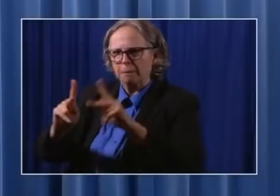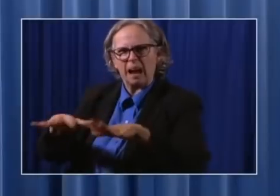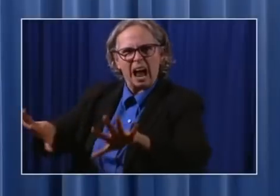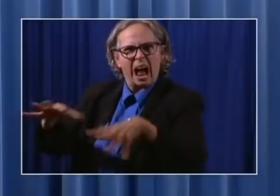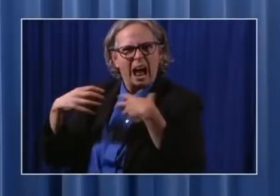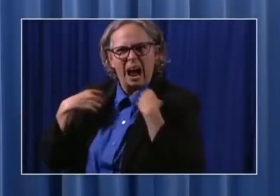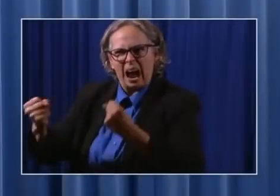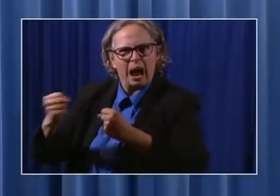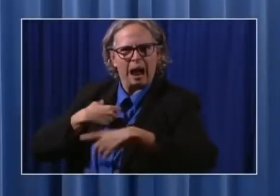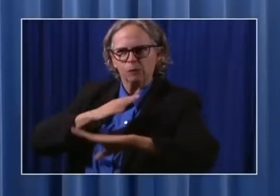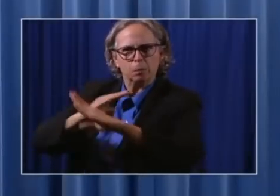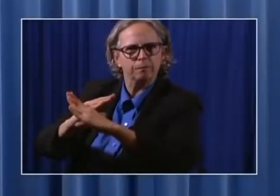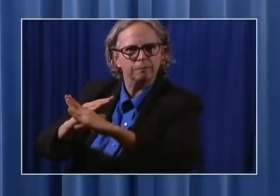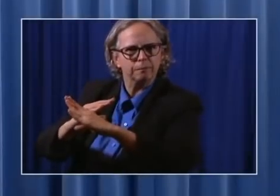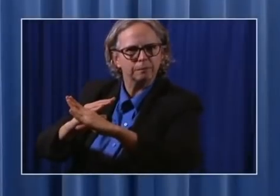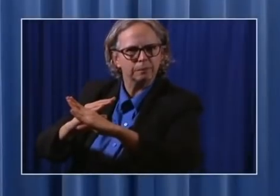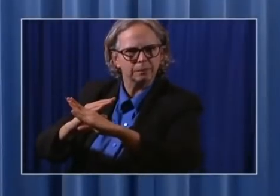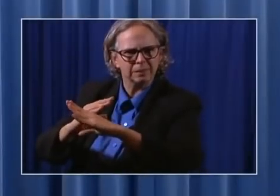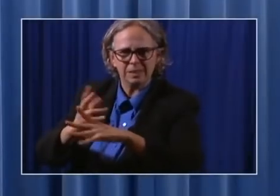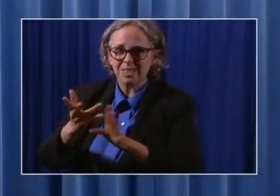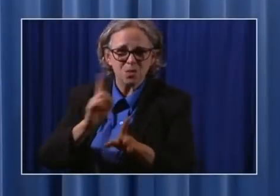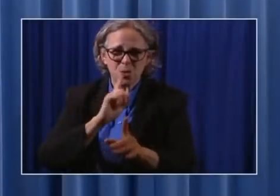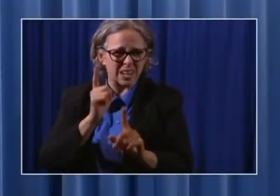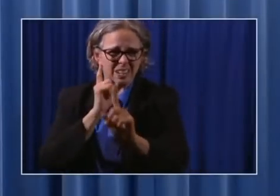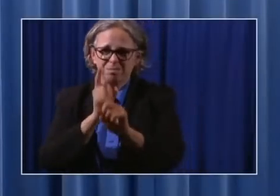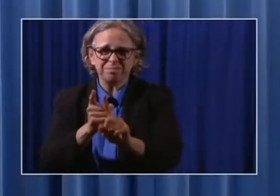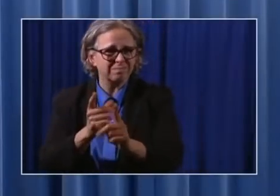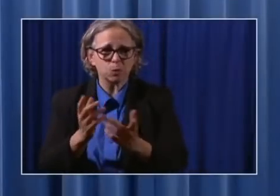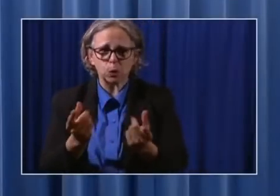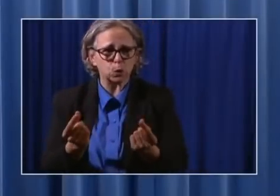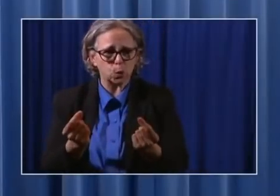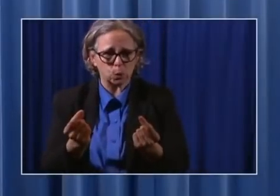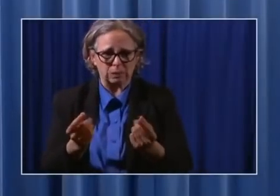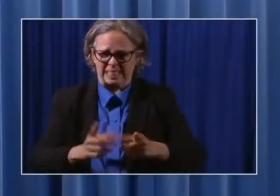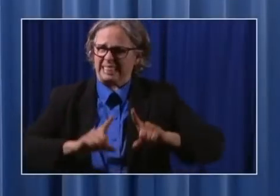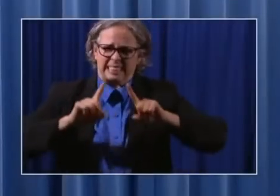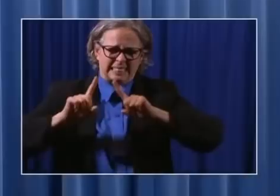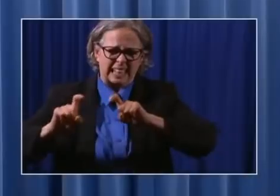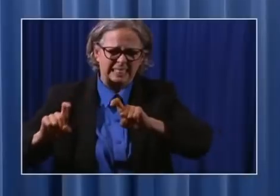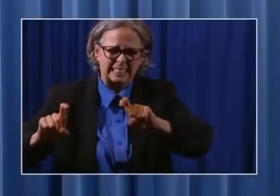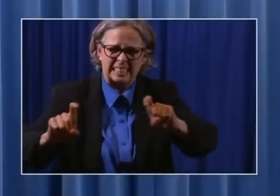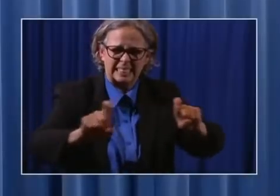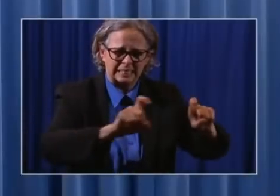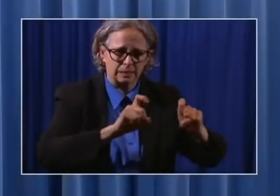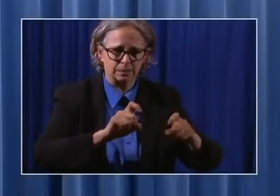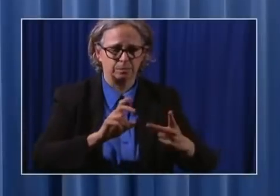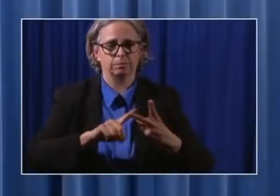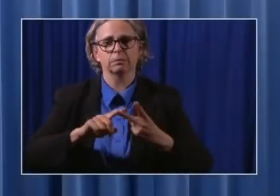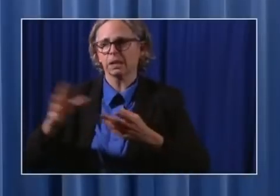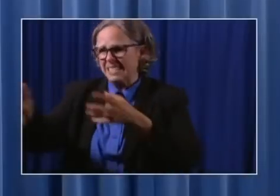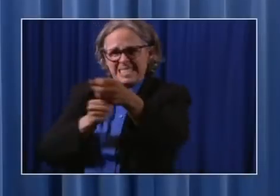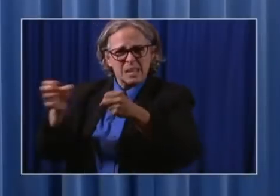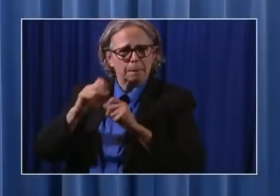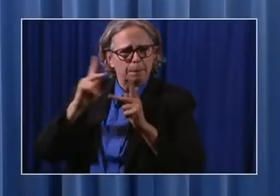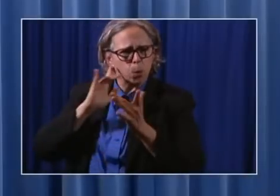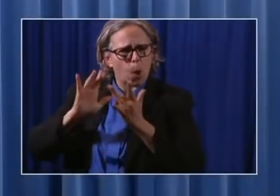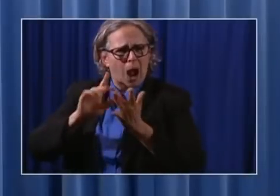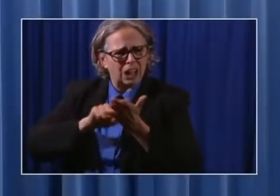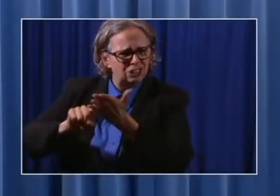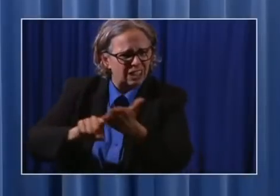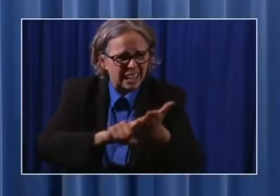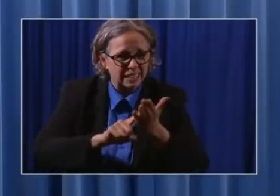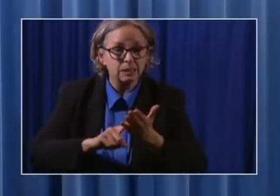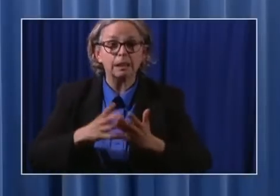it, the basic way you do it is test, test, test, and trace, trace, trace. And the citizens of Ohio